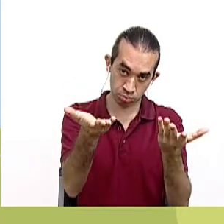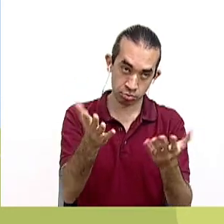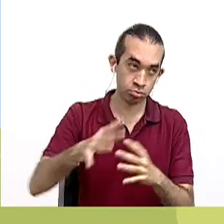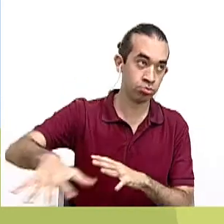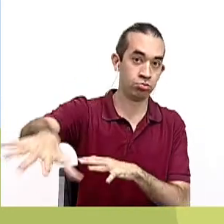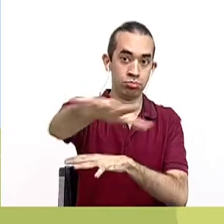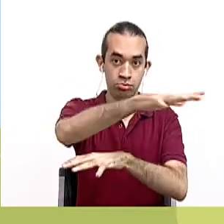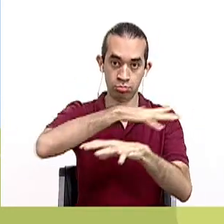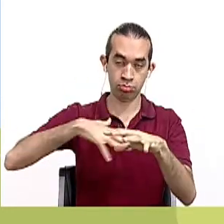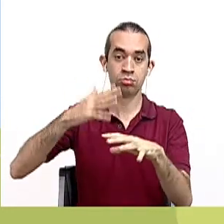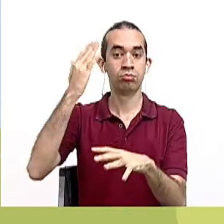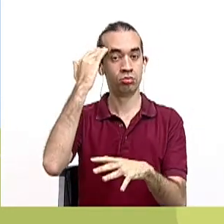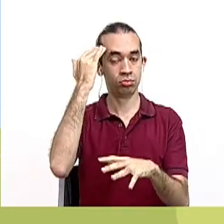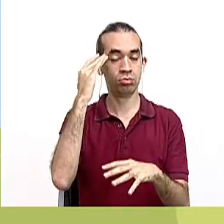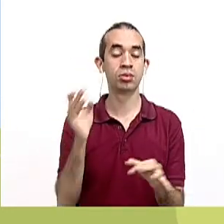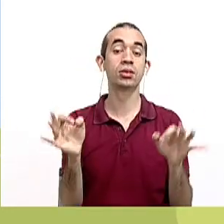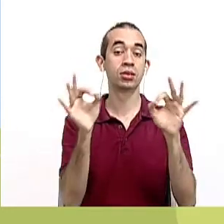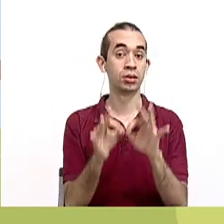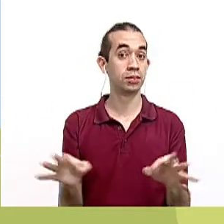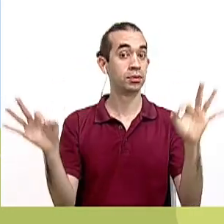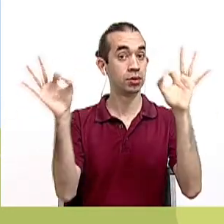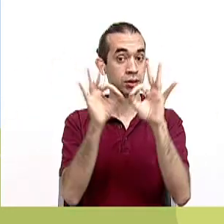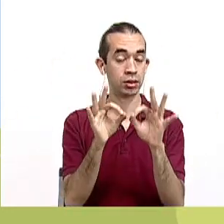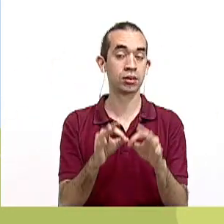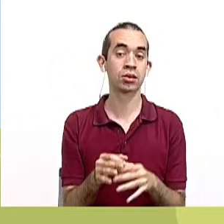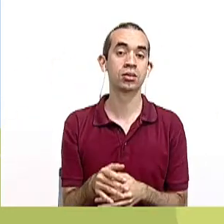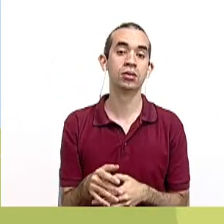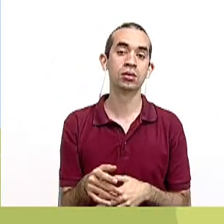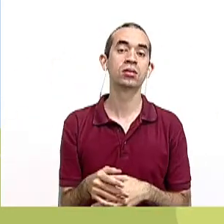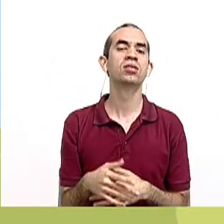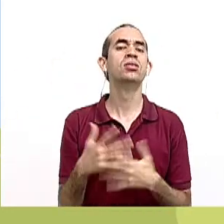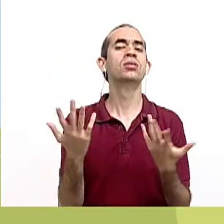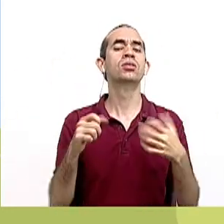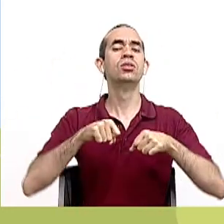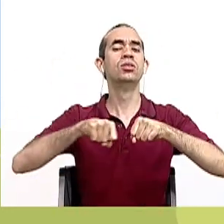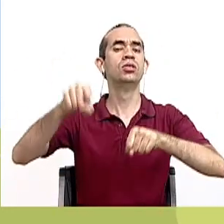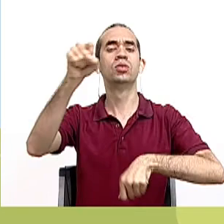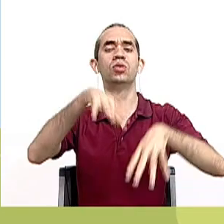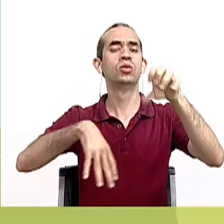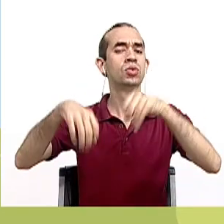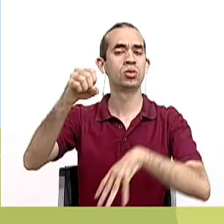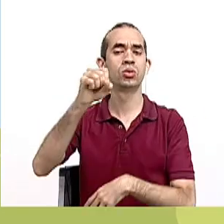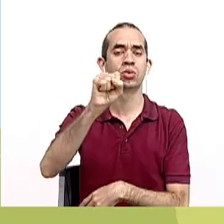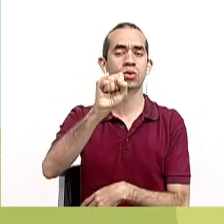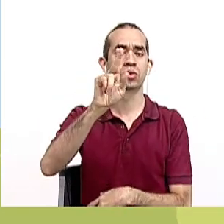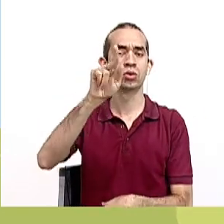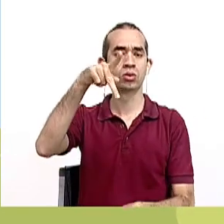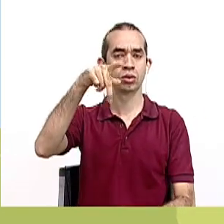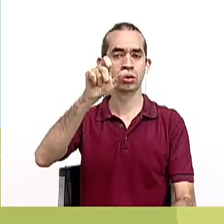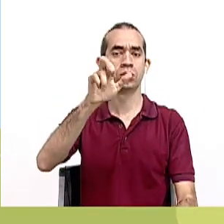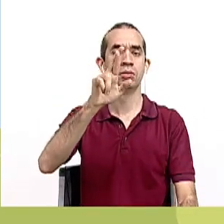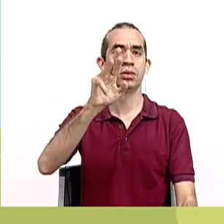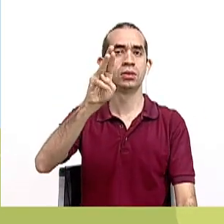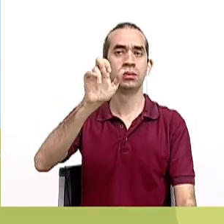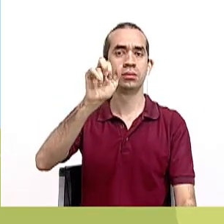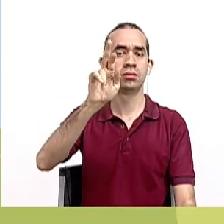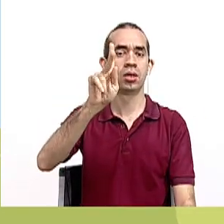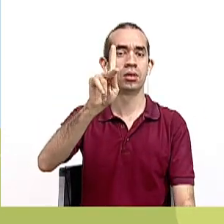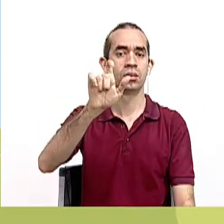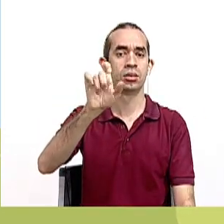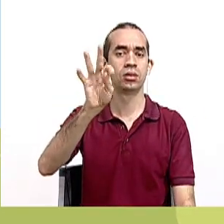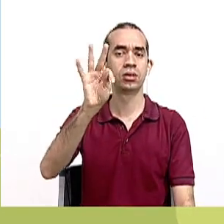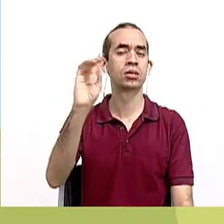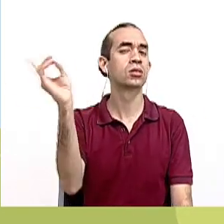right? Okay, so you are going to think, where is the supermarket? Okay, for example, where is the